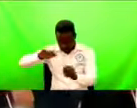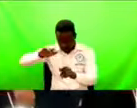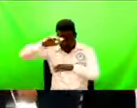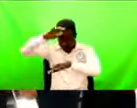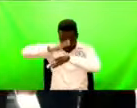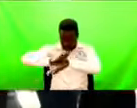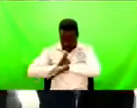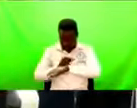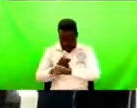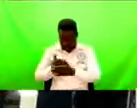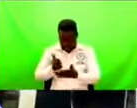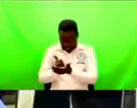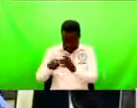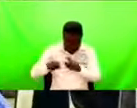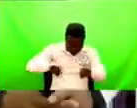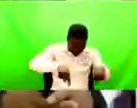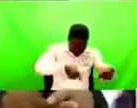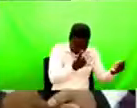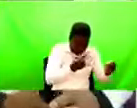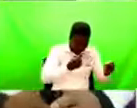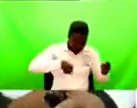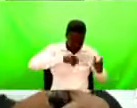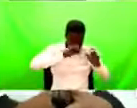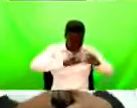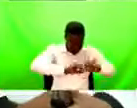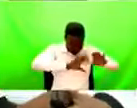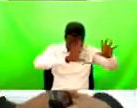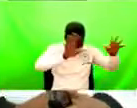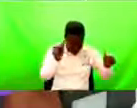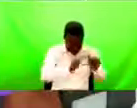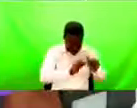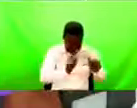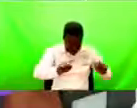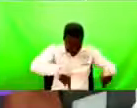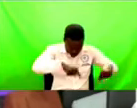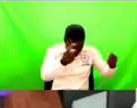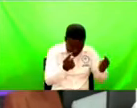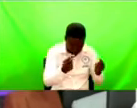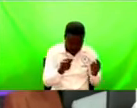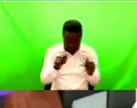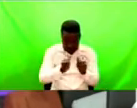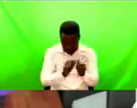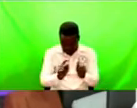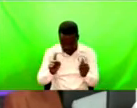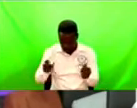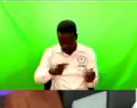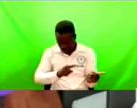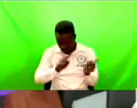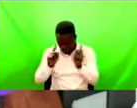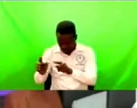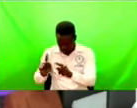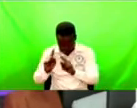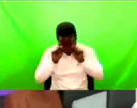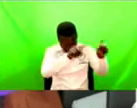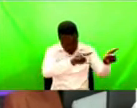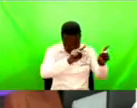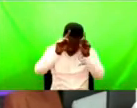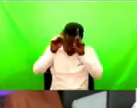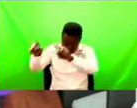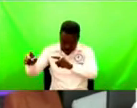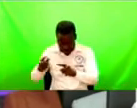we will shine wherever we find ourselves and whenever we are pushed anywhere. Lead,